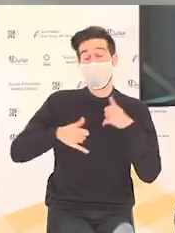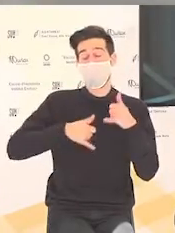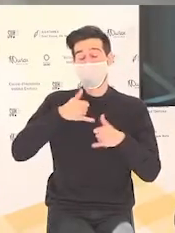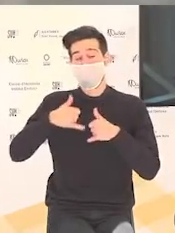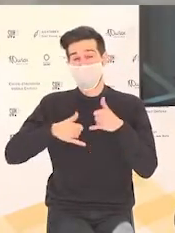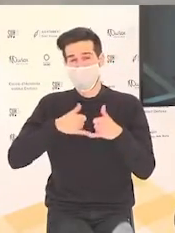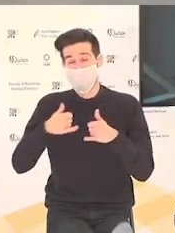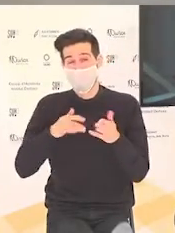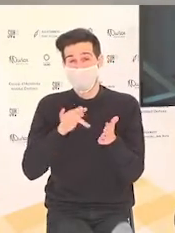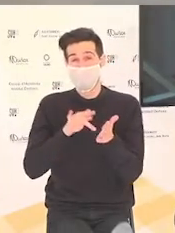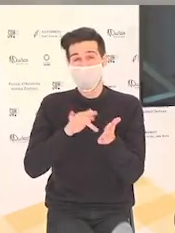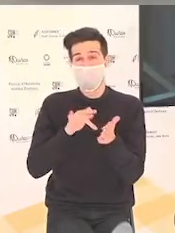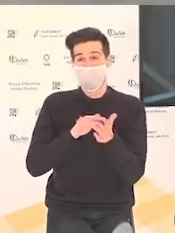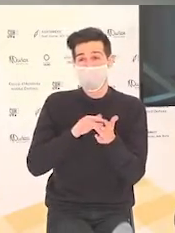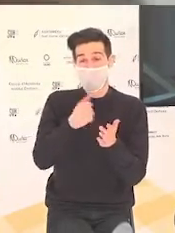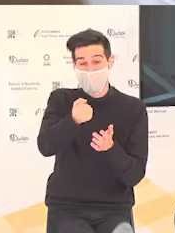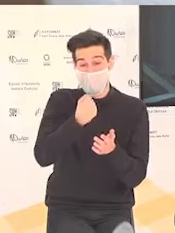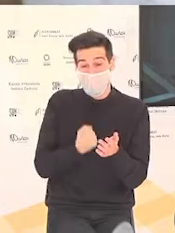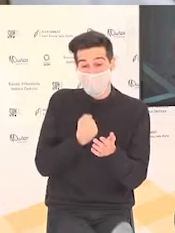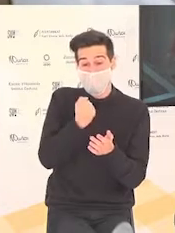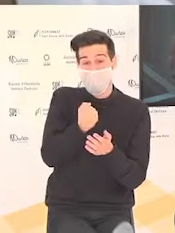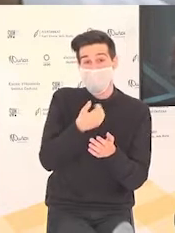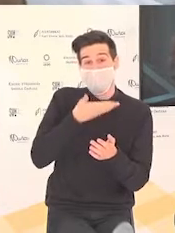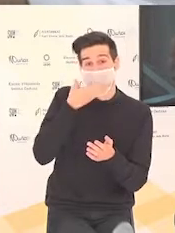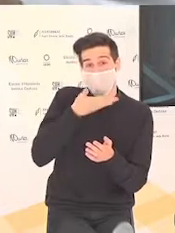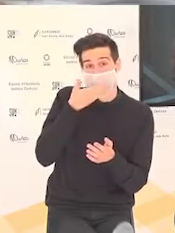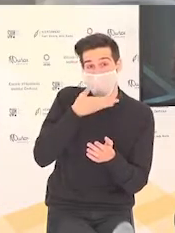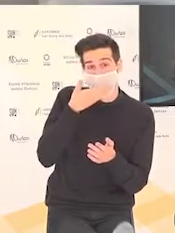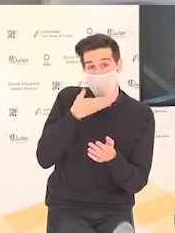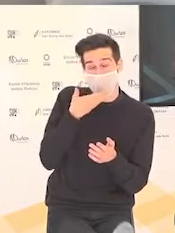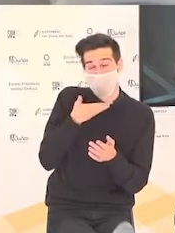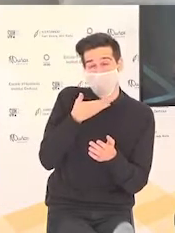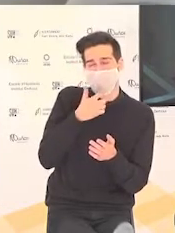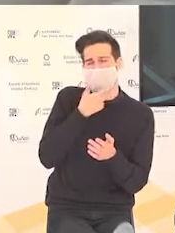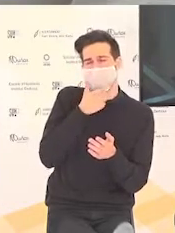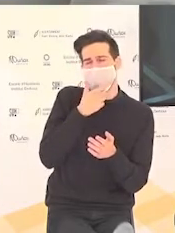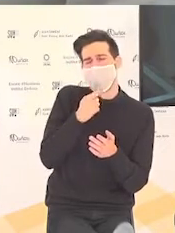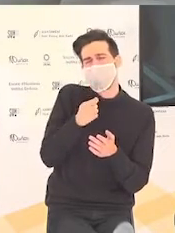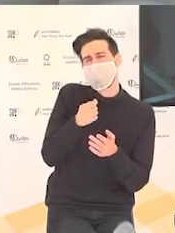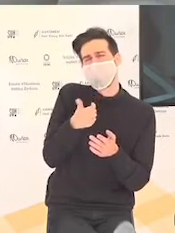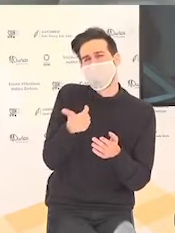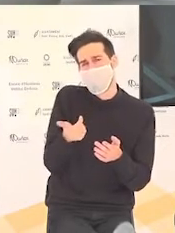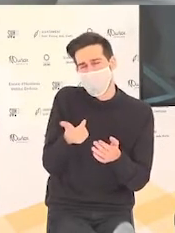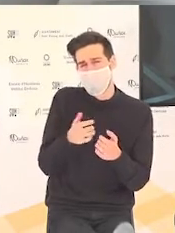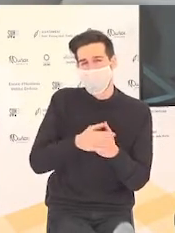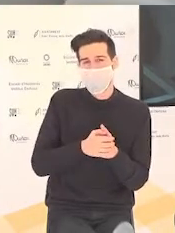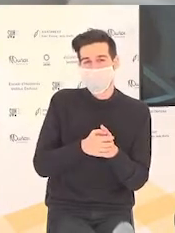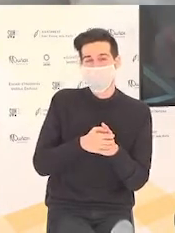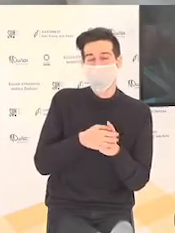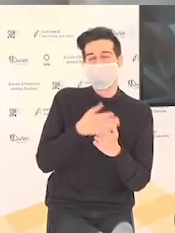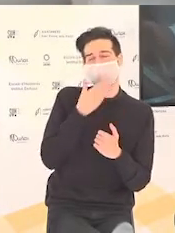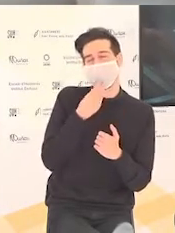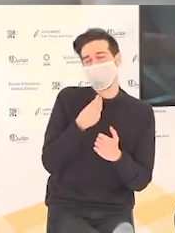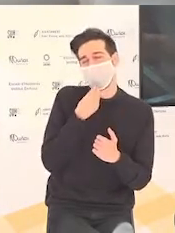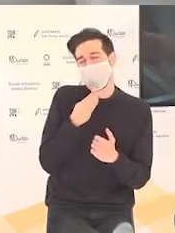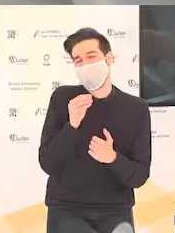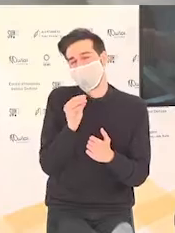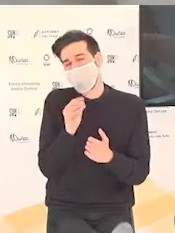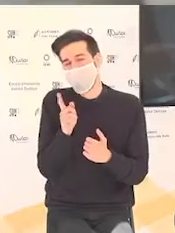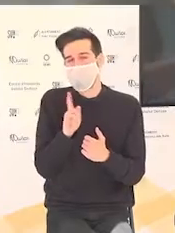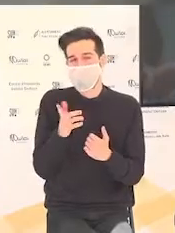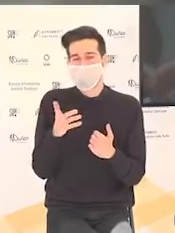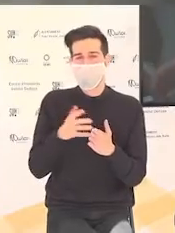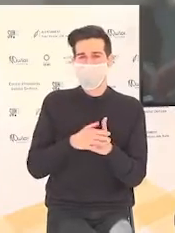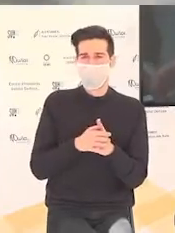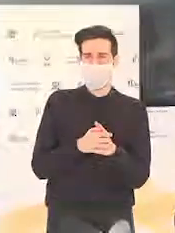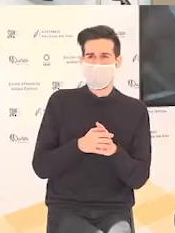la cocción ha cogido un poquito de color. A lo mejor no luce tan bien, pero es lo único. What I've done here is I've taken a drum sieve.